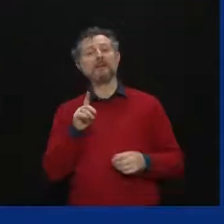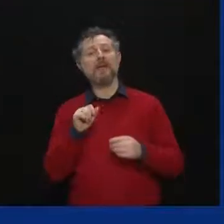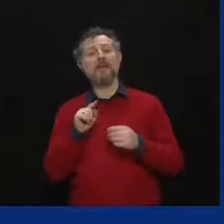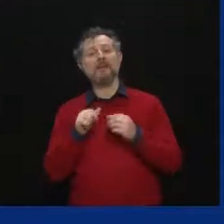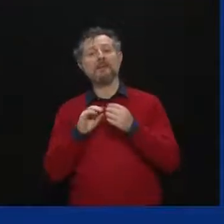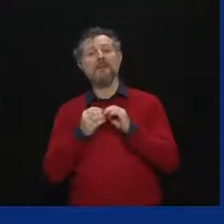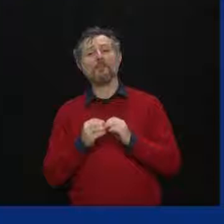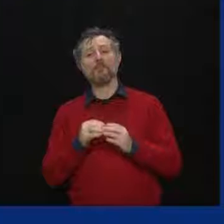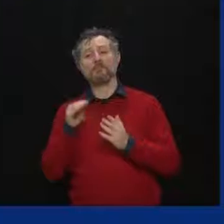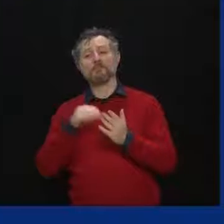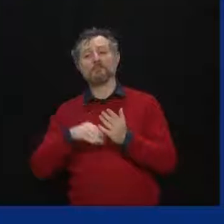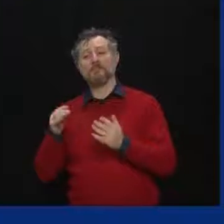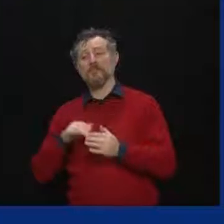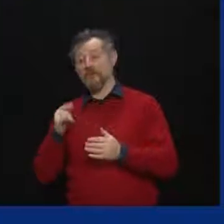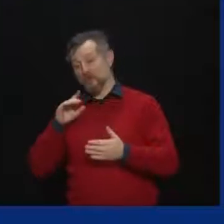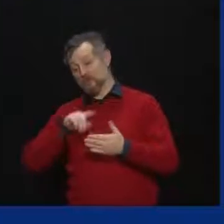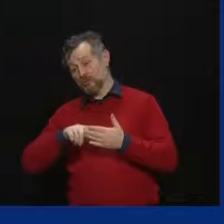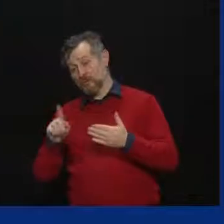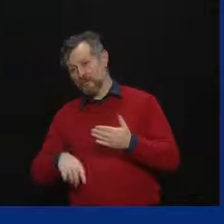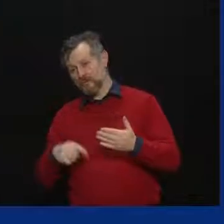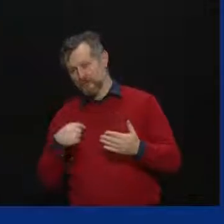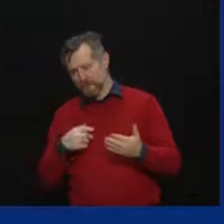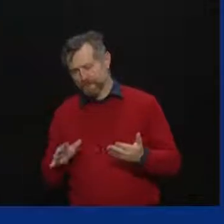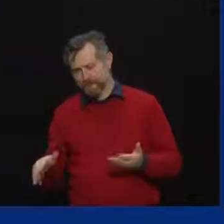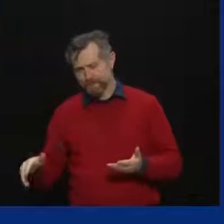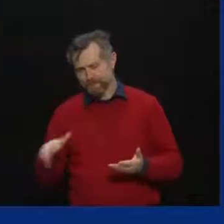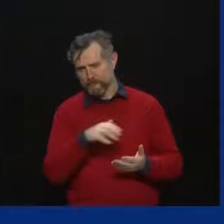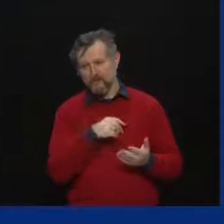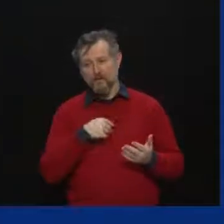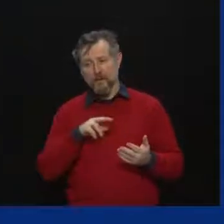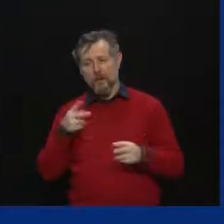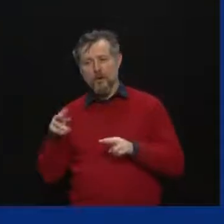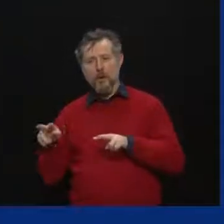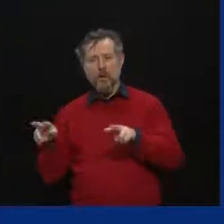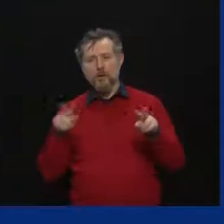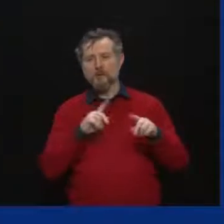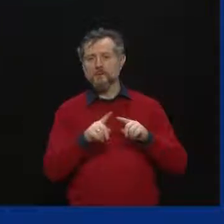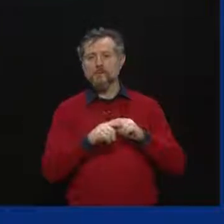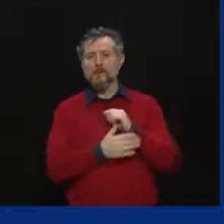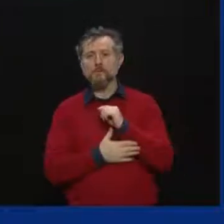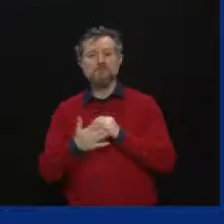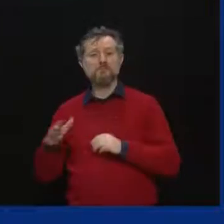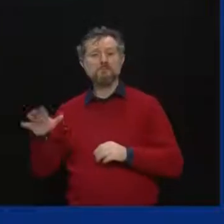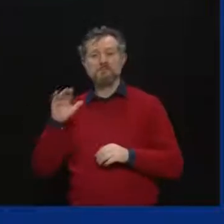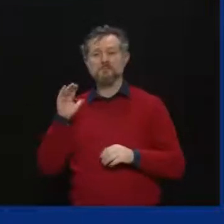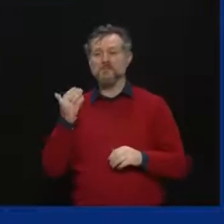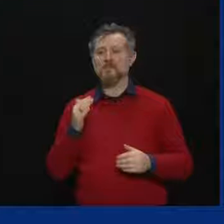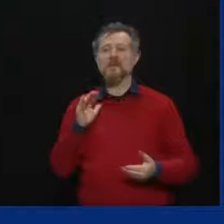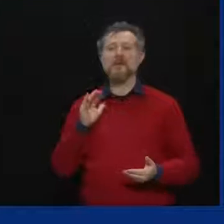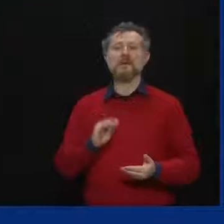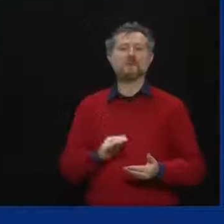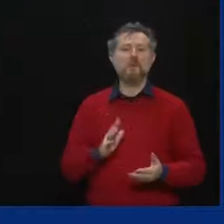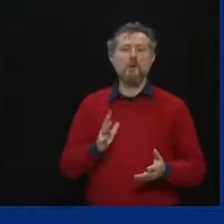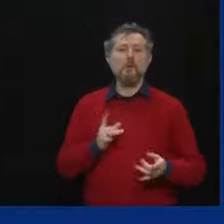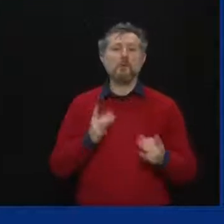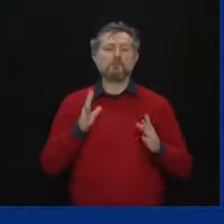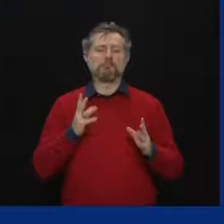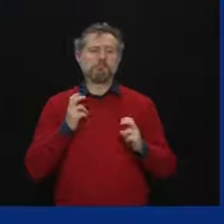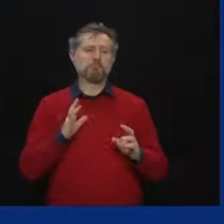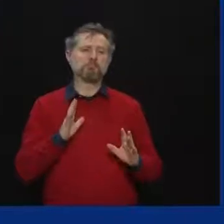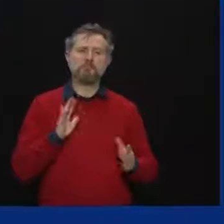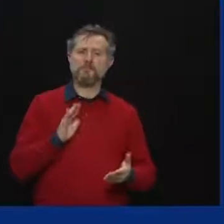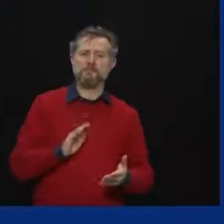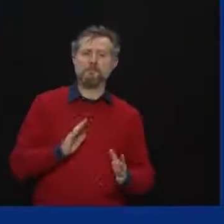and what we've seen, in, as I mentioned, in other countries and elsewhere, it does seem to be more minor, and that's a very good dynamic. So what do we have to